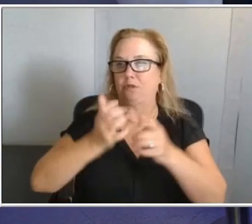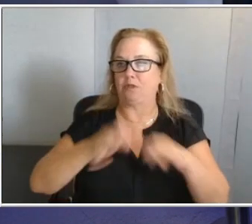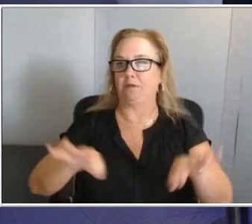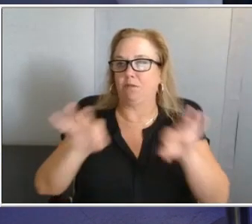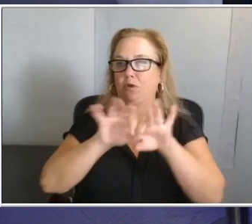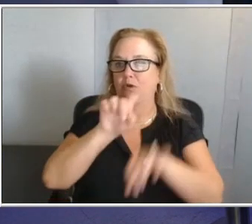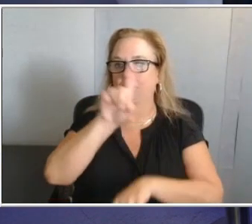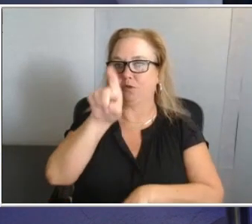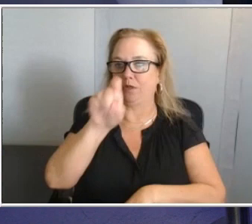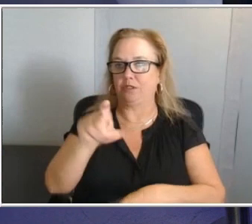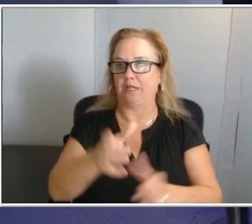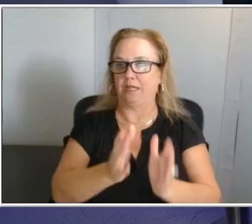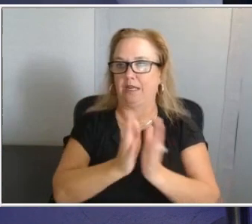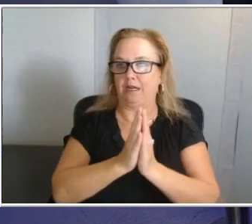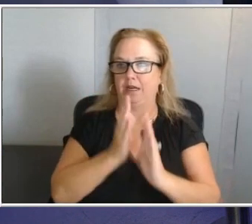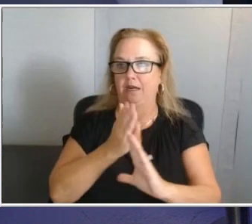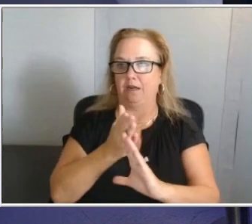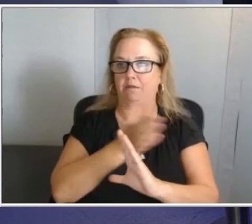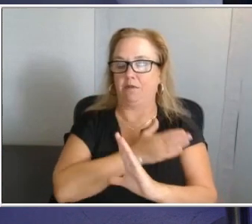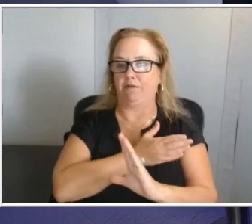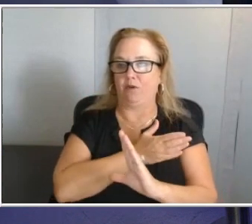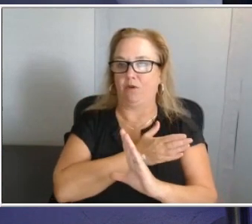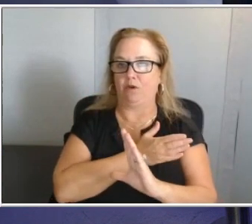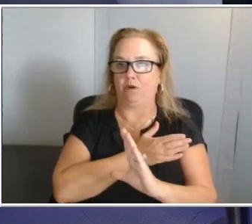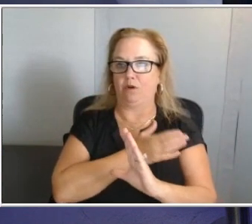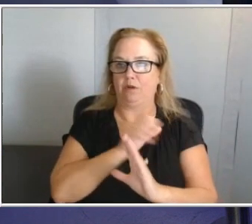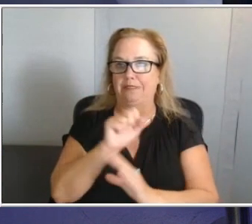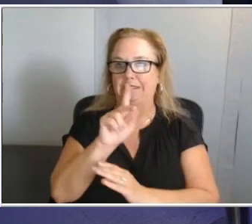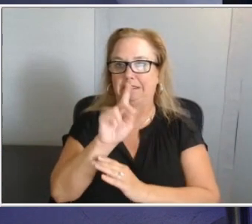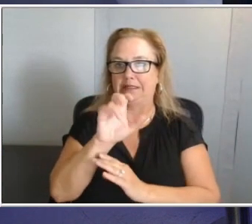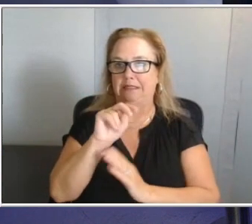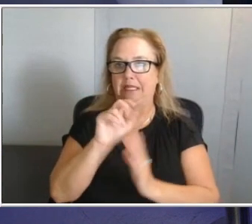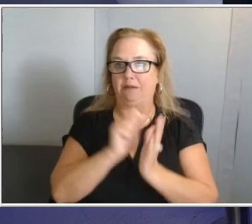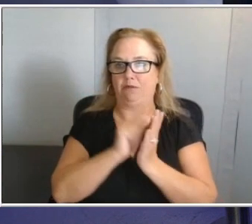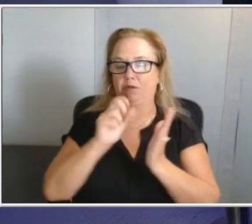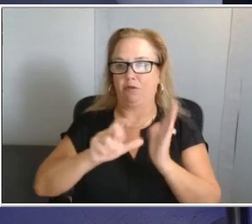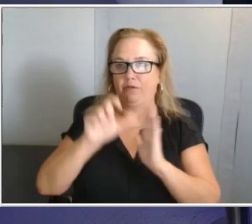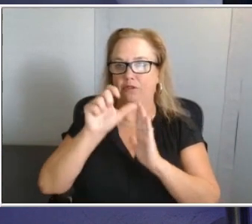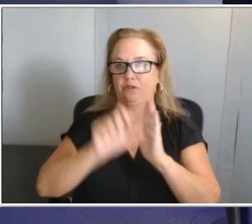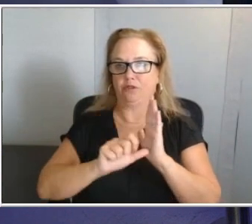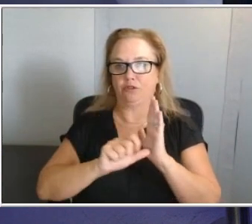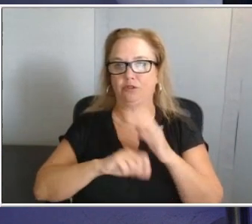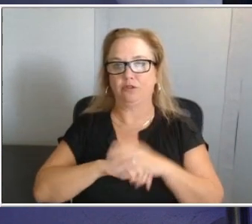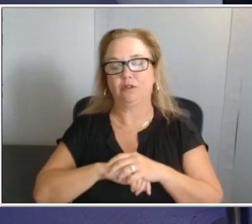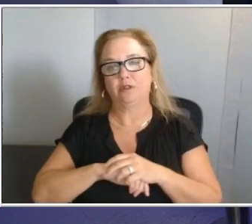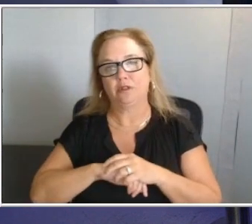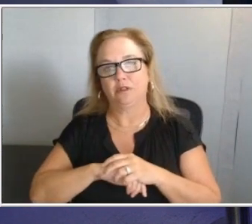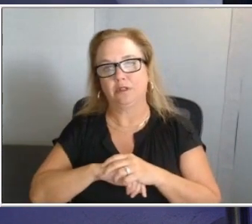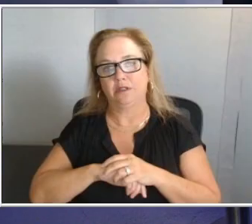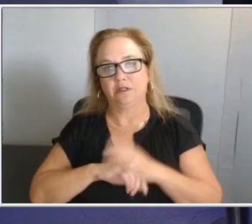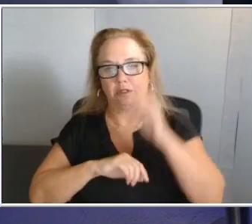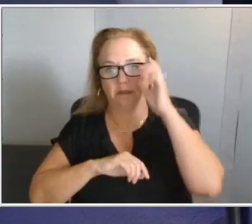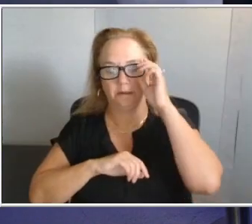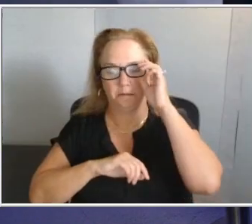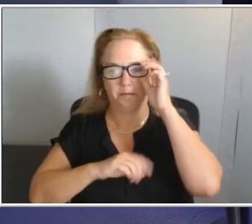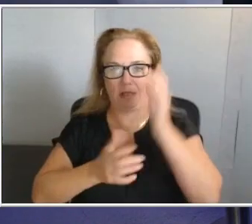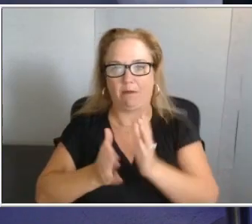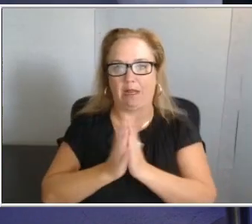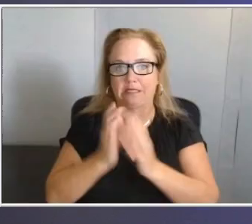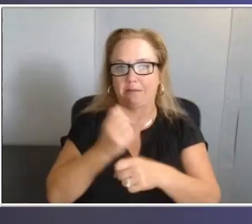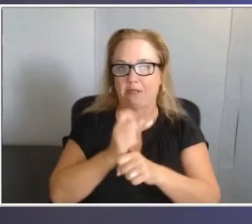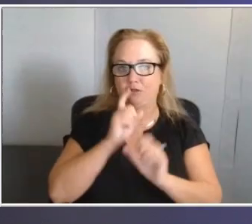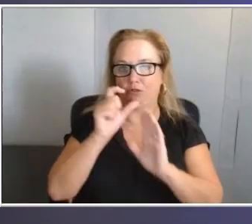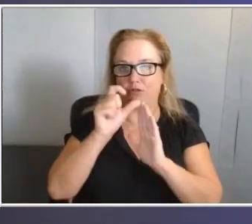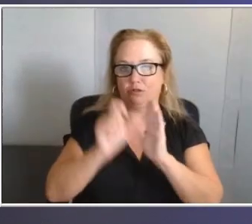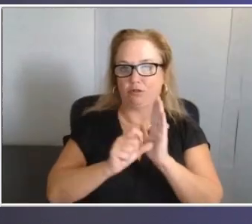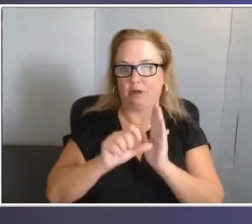to ask before undergoing a skin removal procedure? Dr. Dusza, I'll start with you. I would ask to make sure that your surgeon is